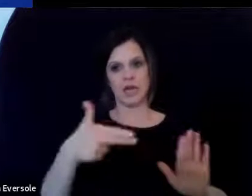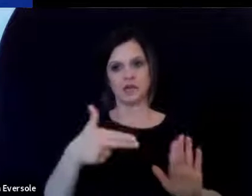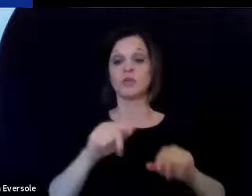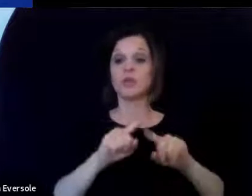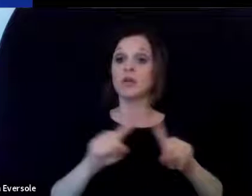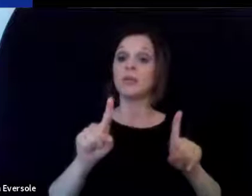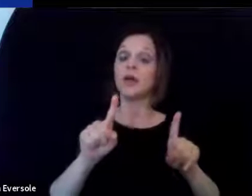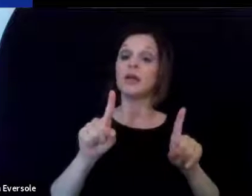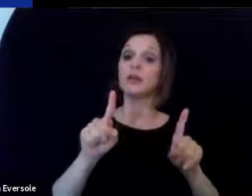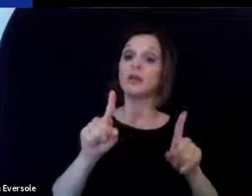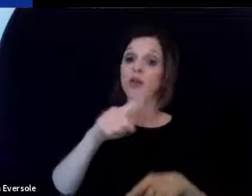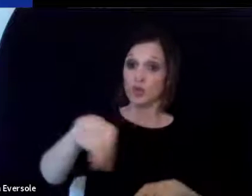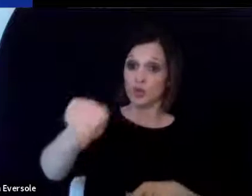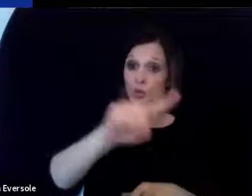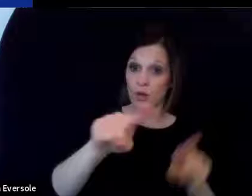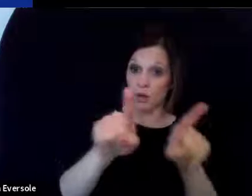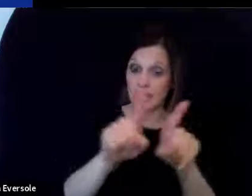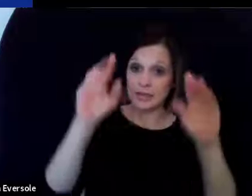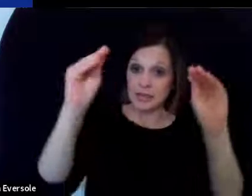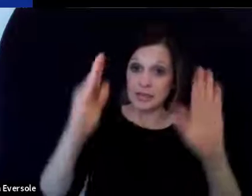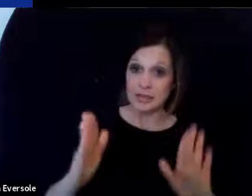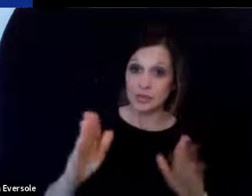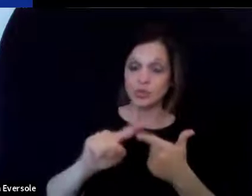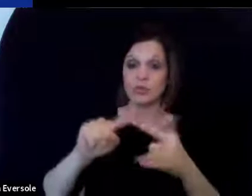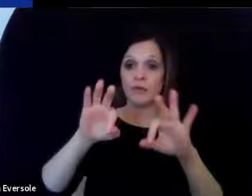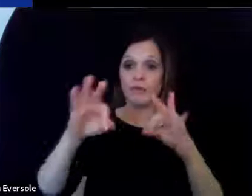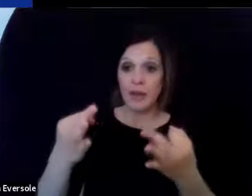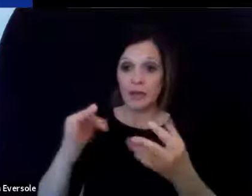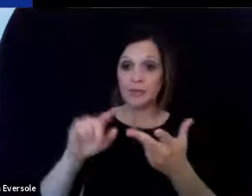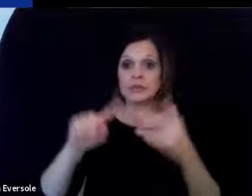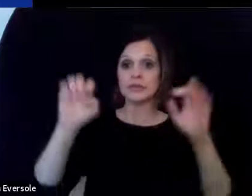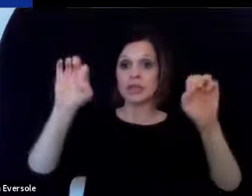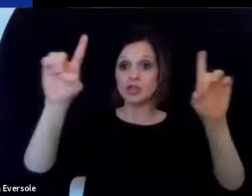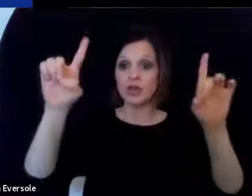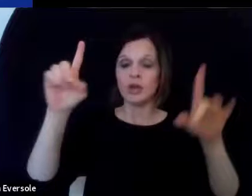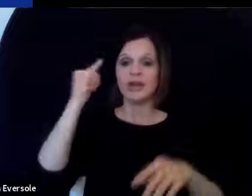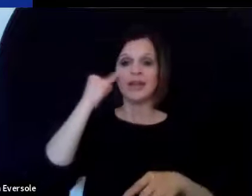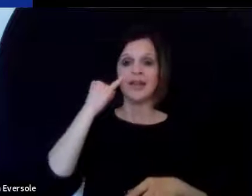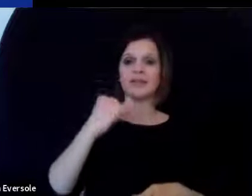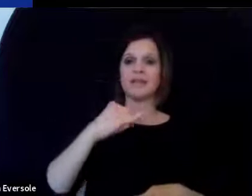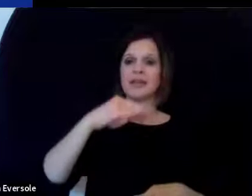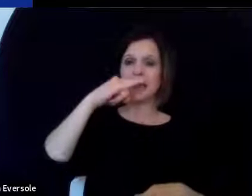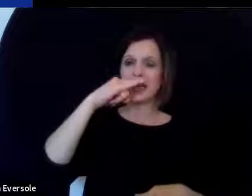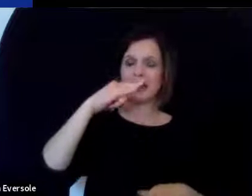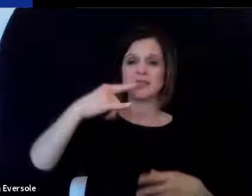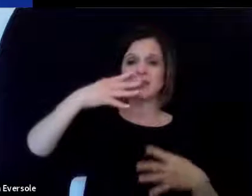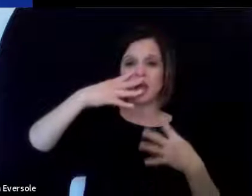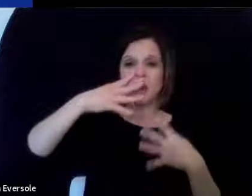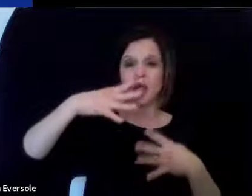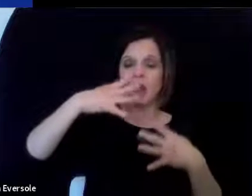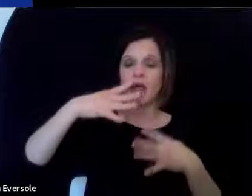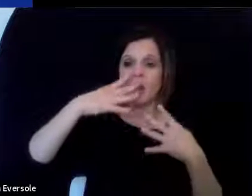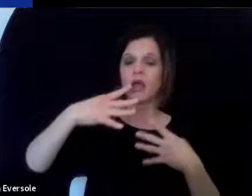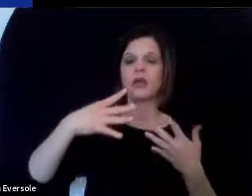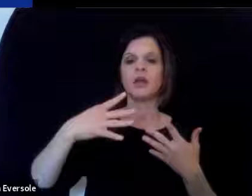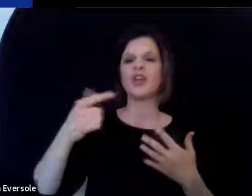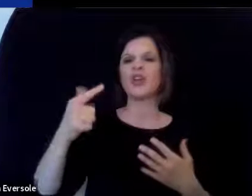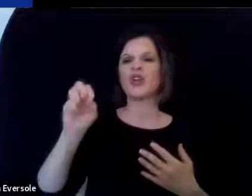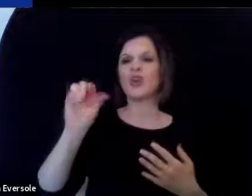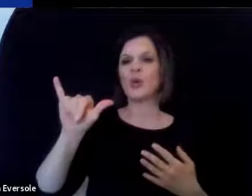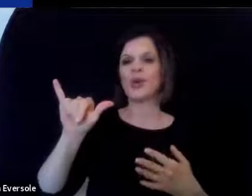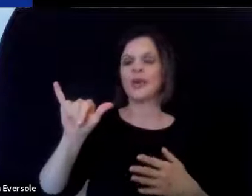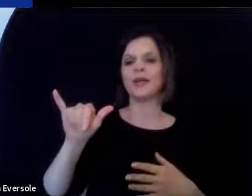as educational professionals and families can look for. If kids are just gooey, and Megan and I laugh about that